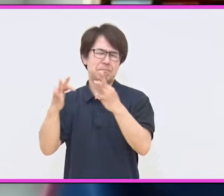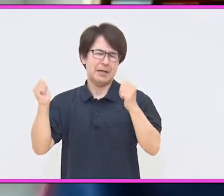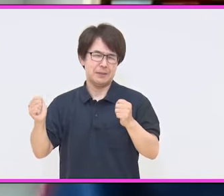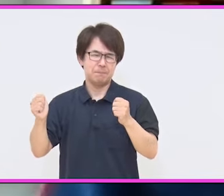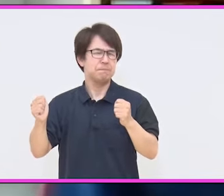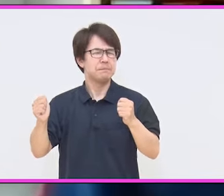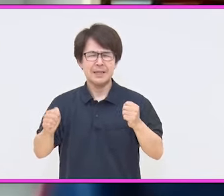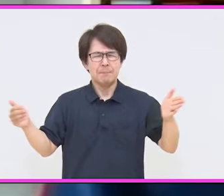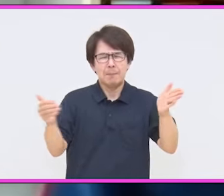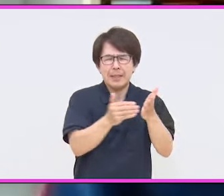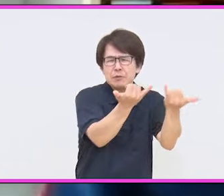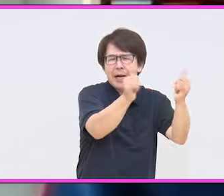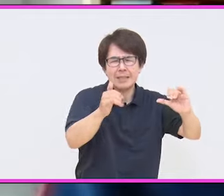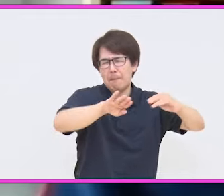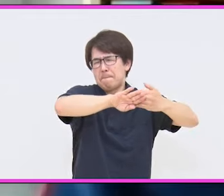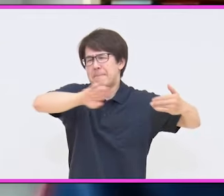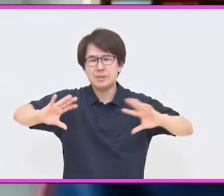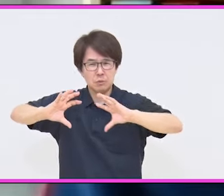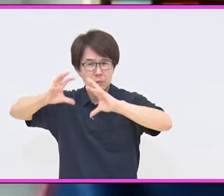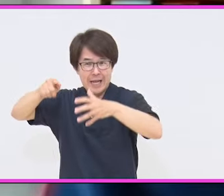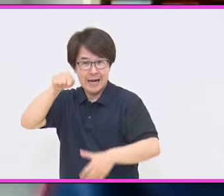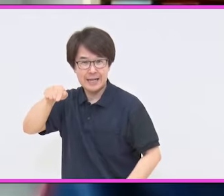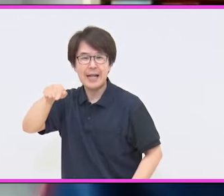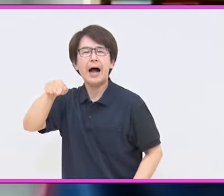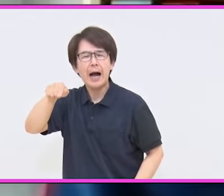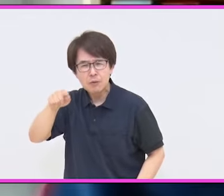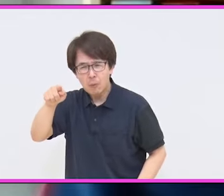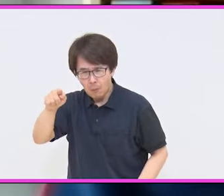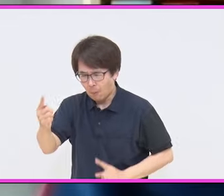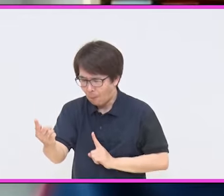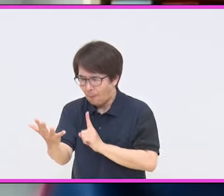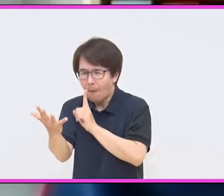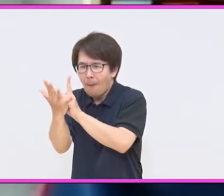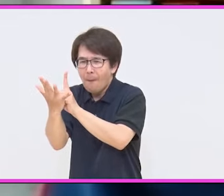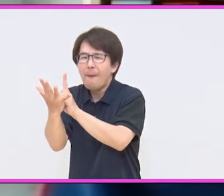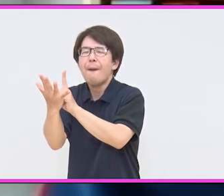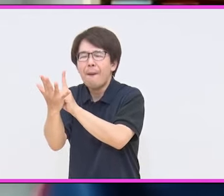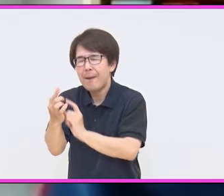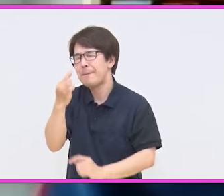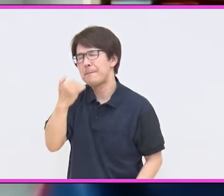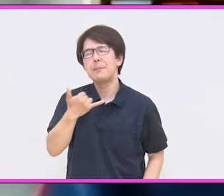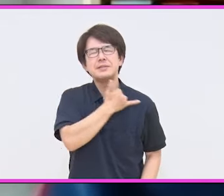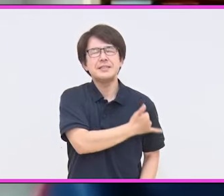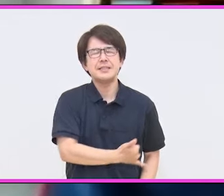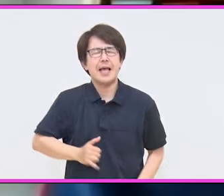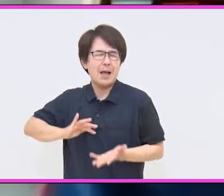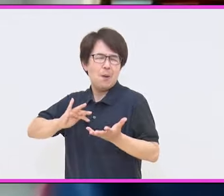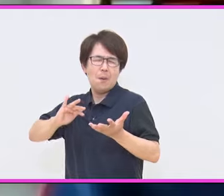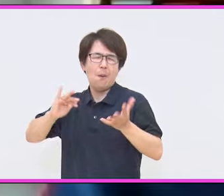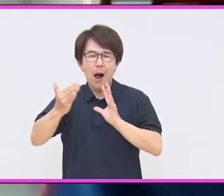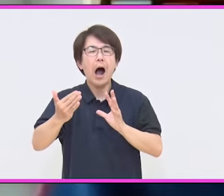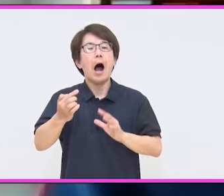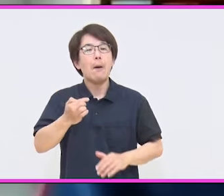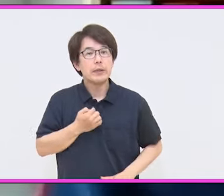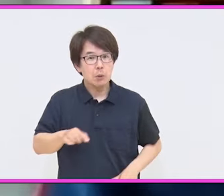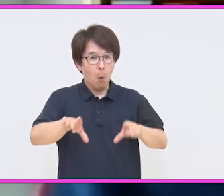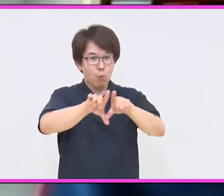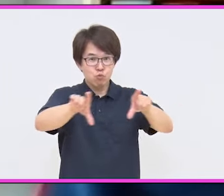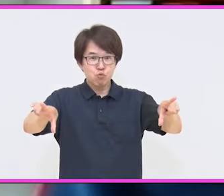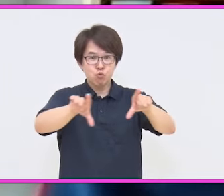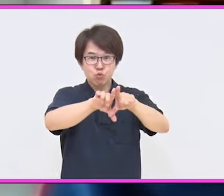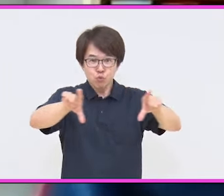it led to a huge change for me, because I realized more I could lead a normal life